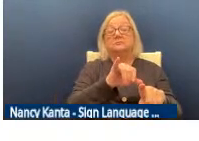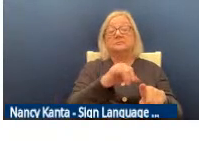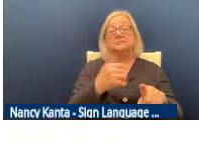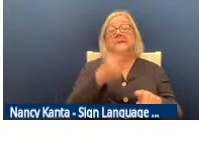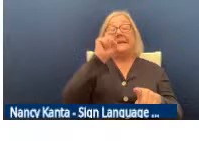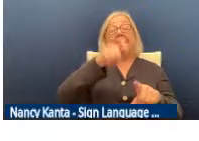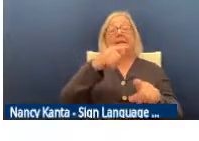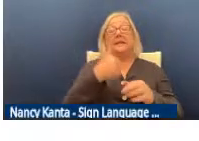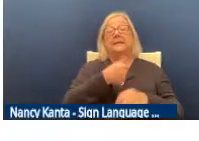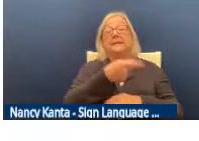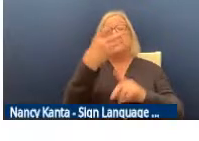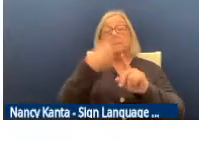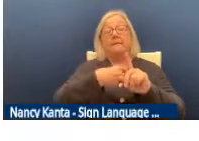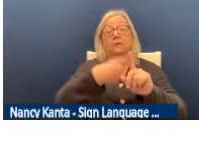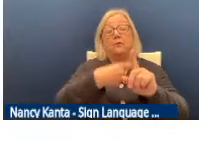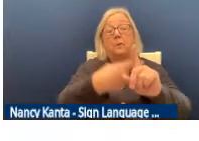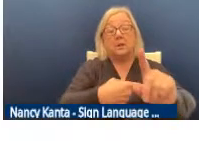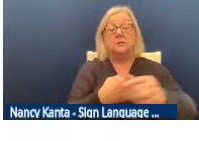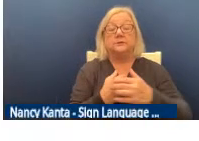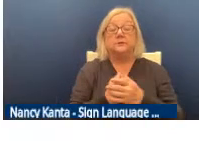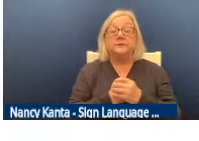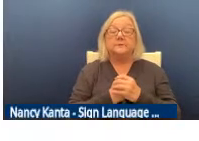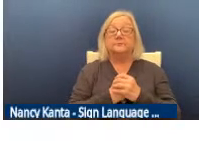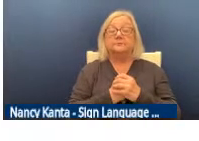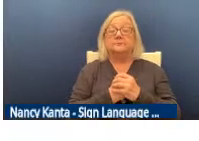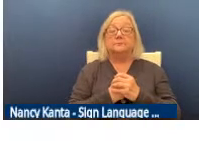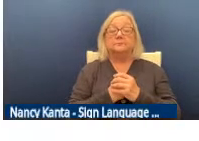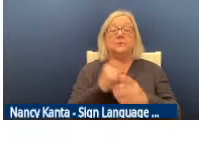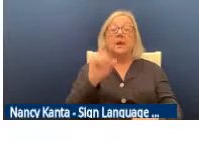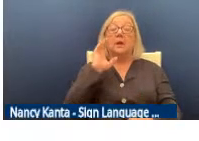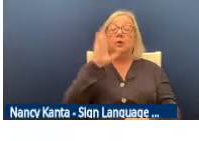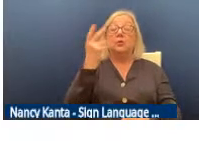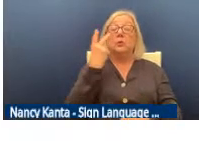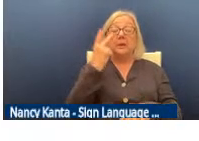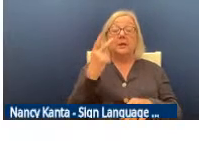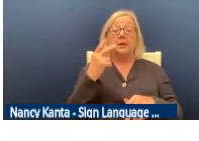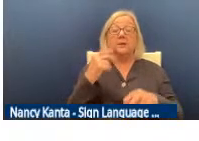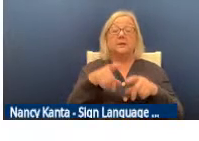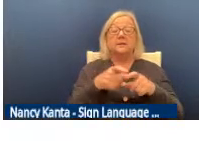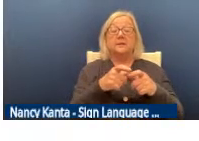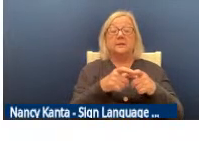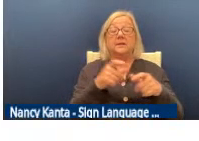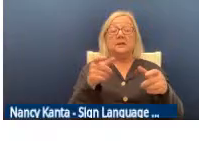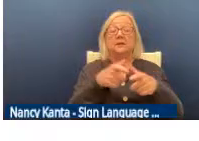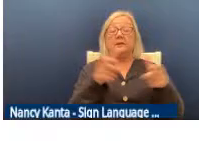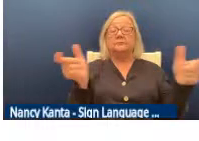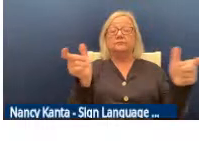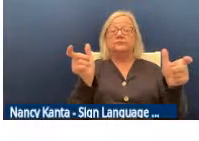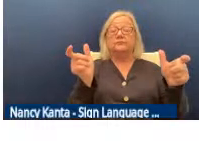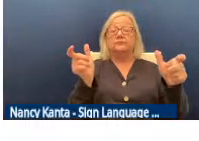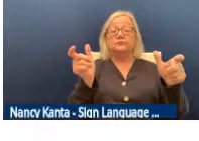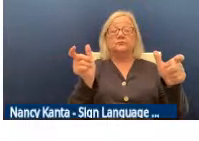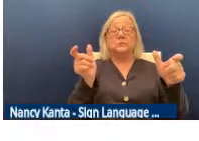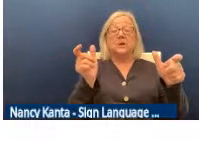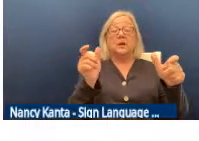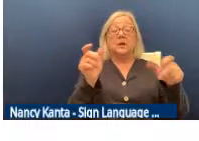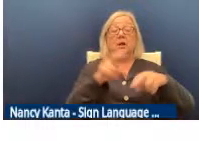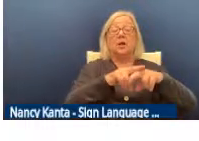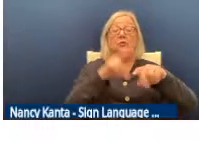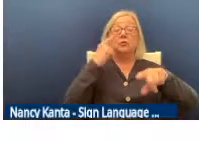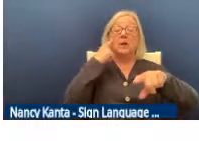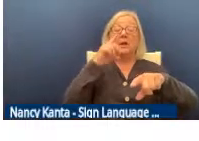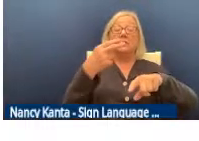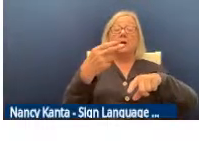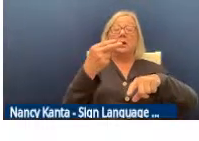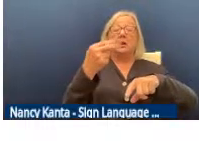see large cranes working out on Hayden Island to install those ground improvements. We did get a $1 million